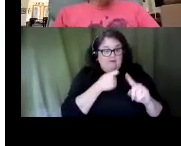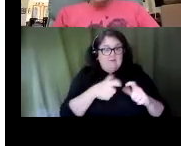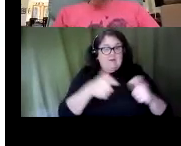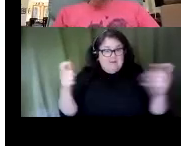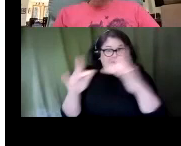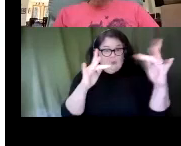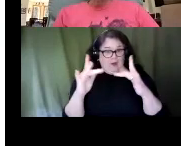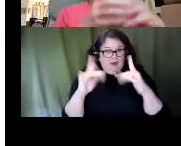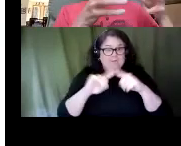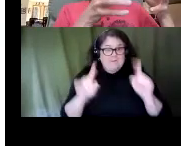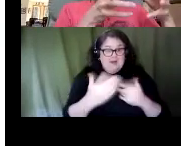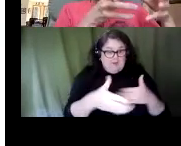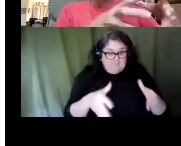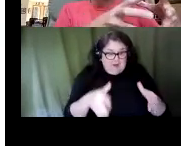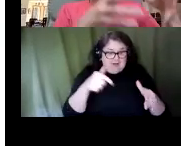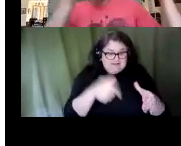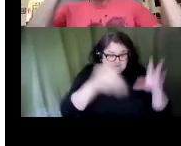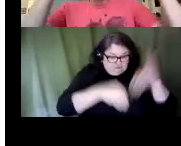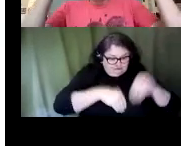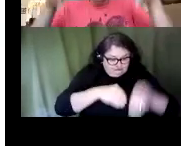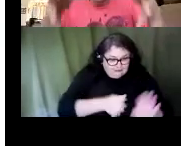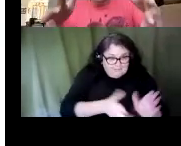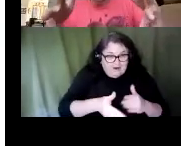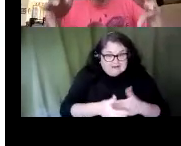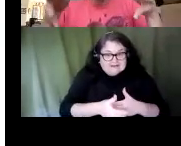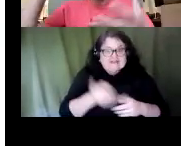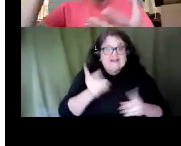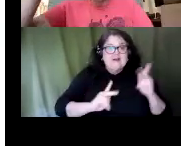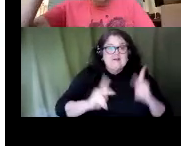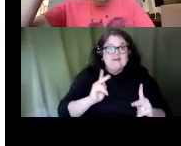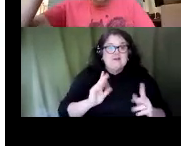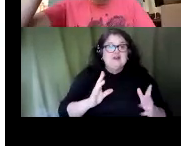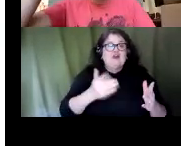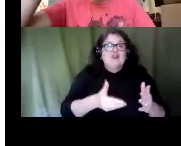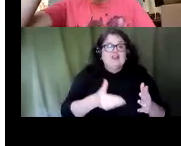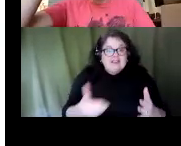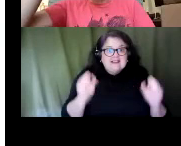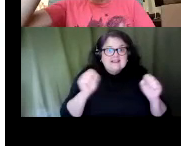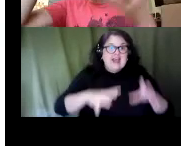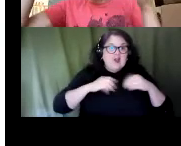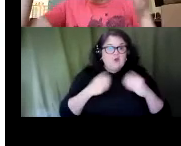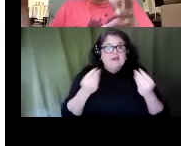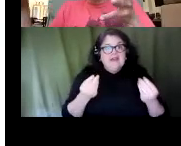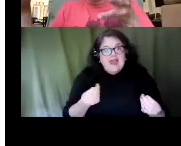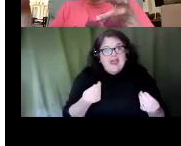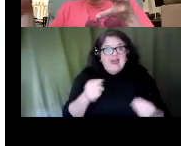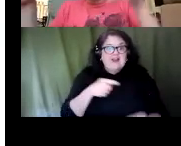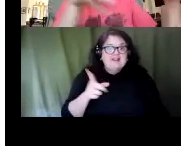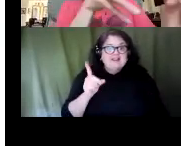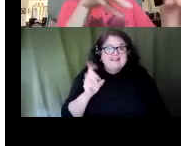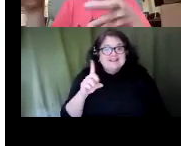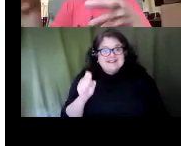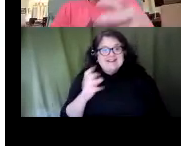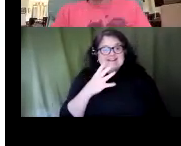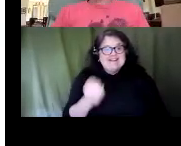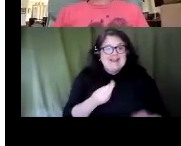box of boxes where people are things that can own land on these deeds, and that land is this thing that can